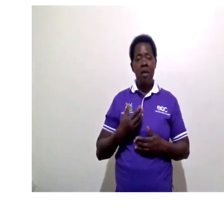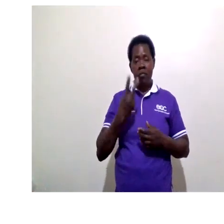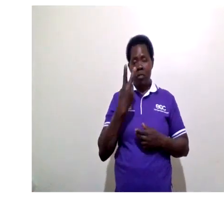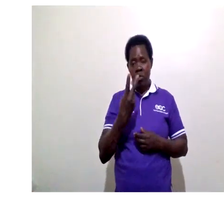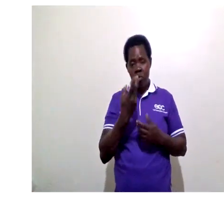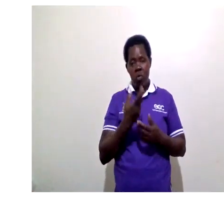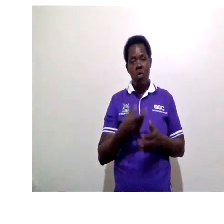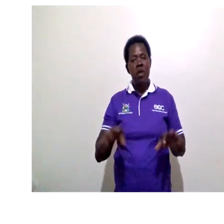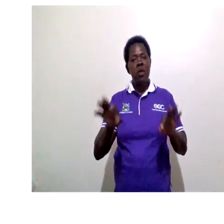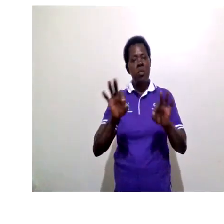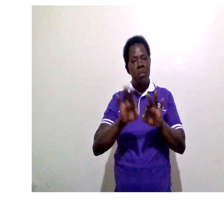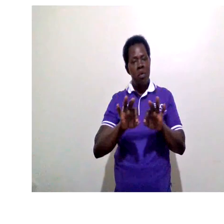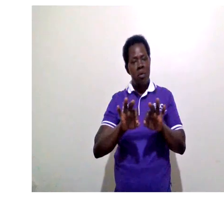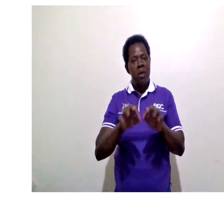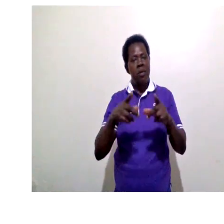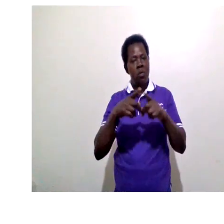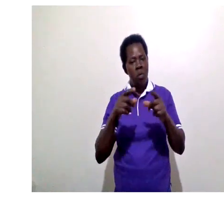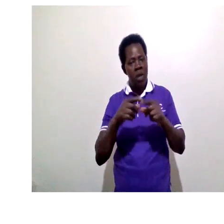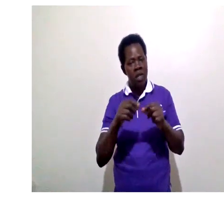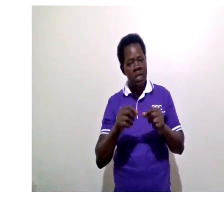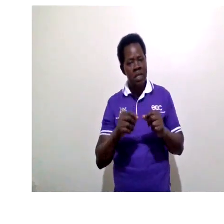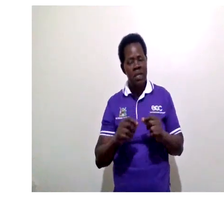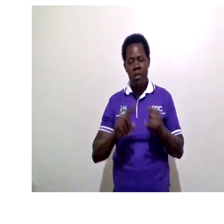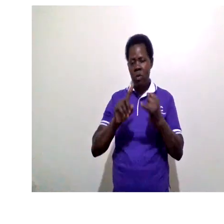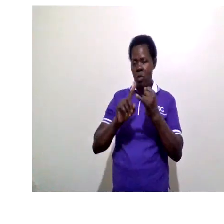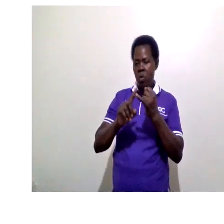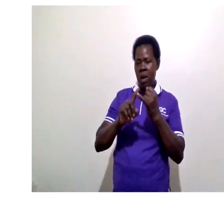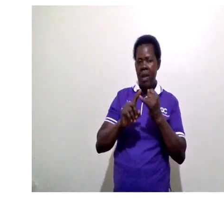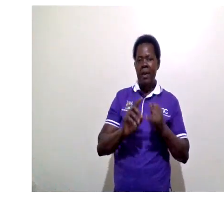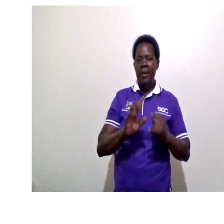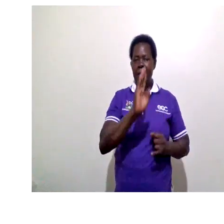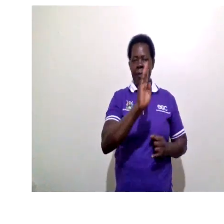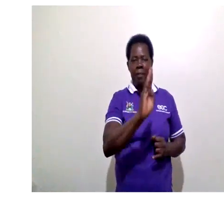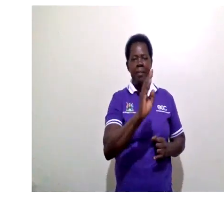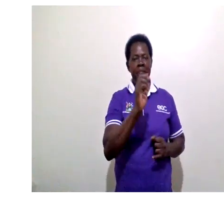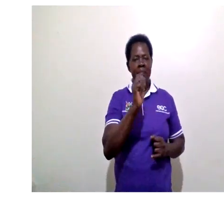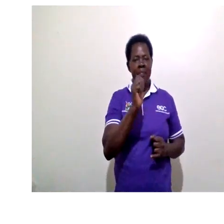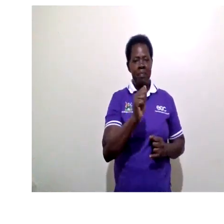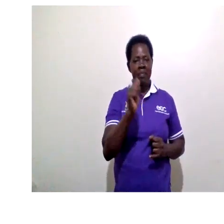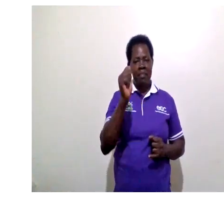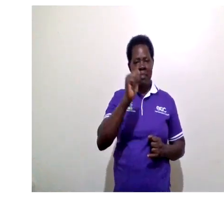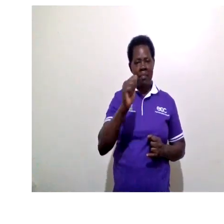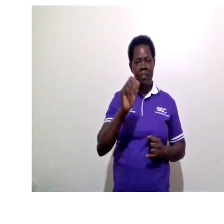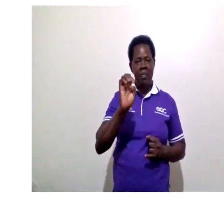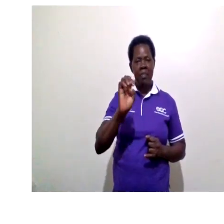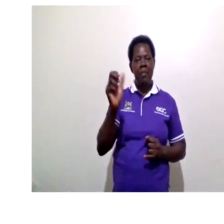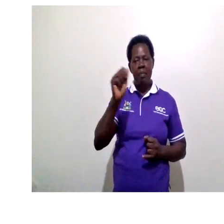Now there we have two important words. One